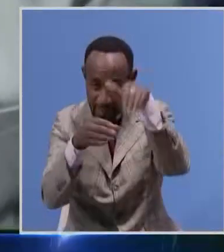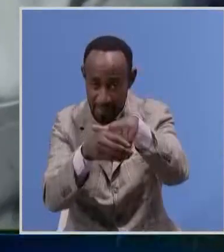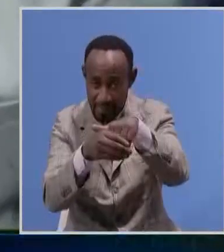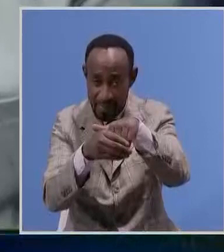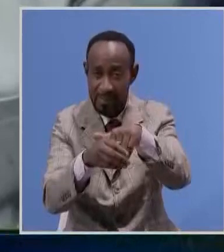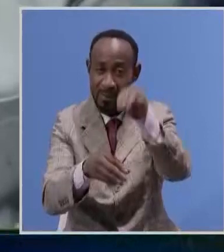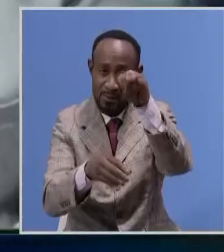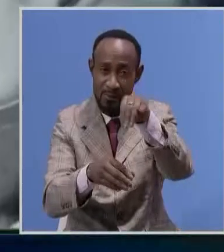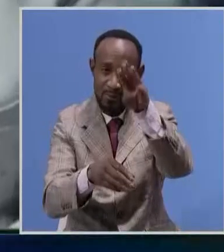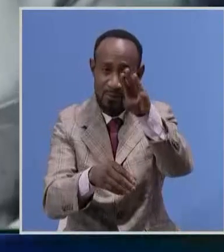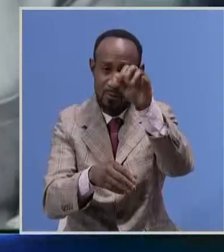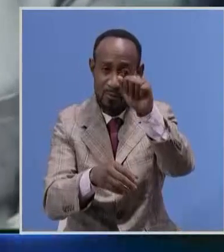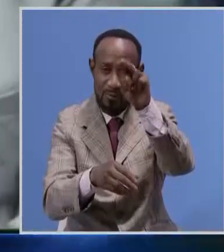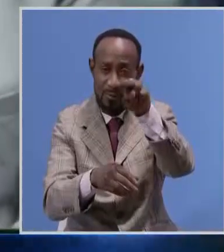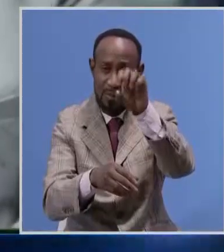Mwansabombwe.